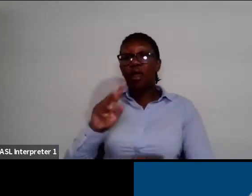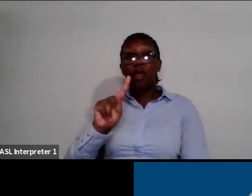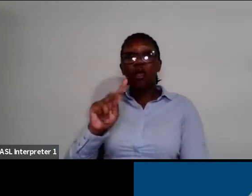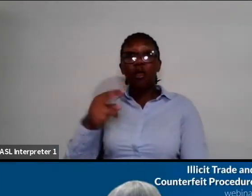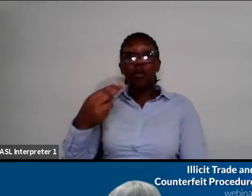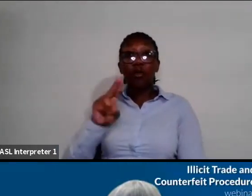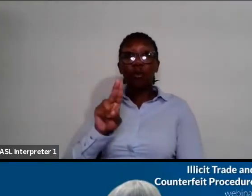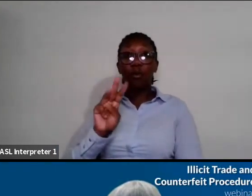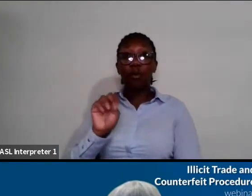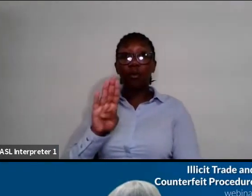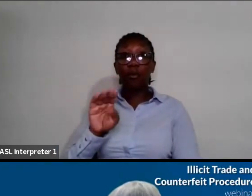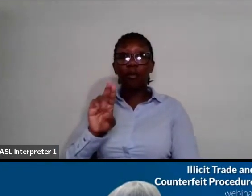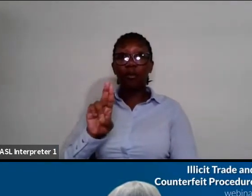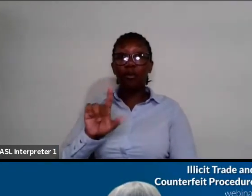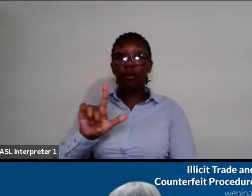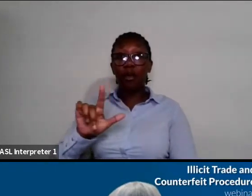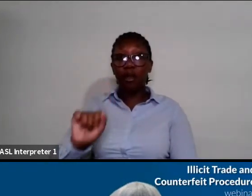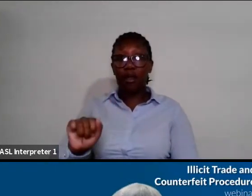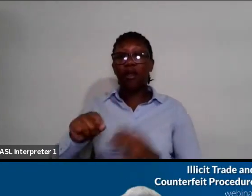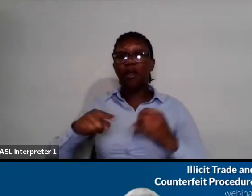as Patrick Chikosi.